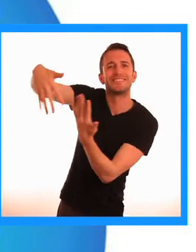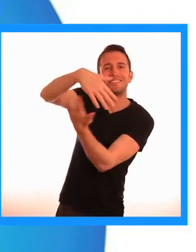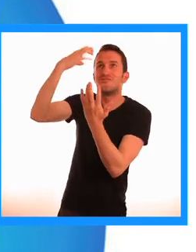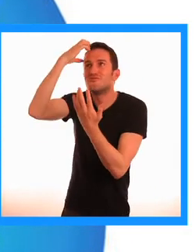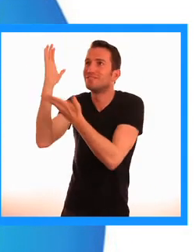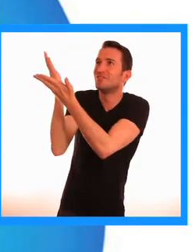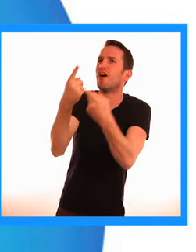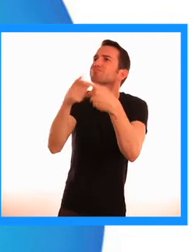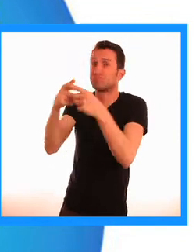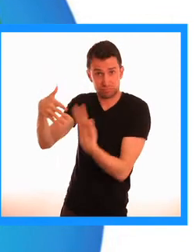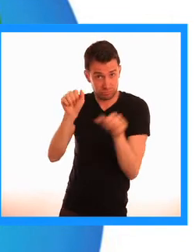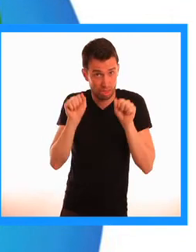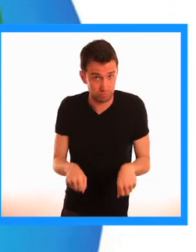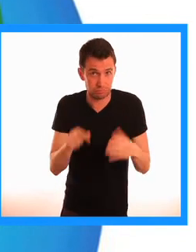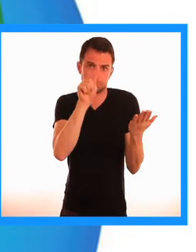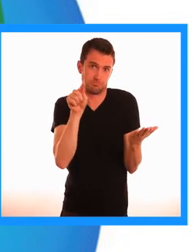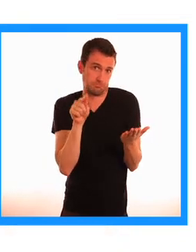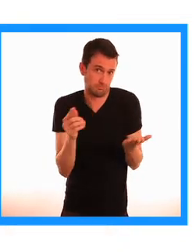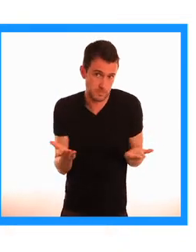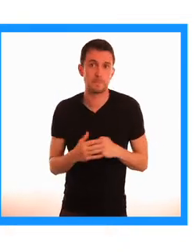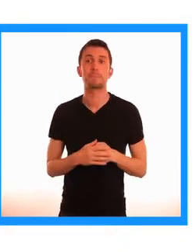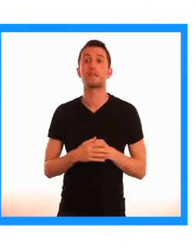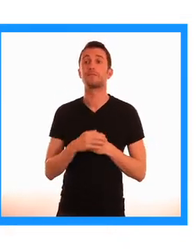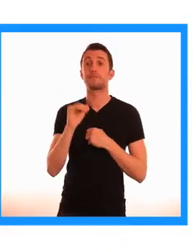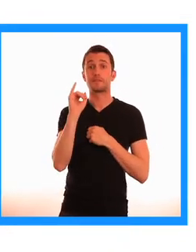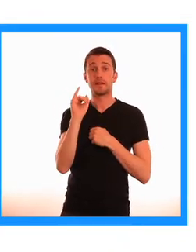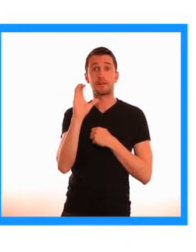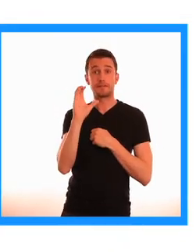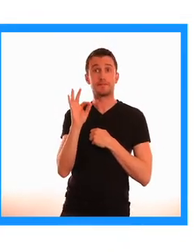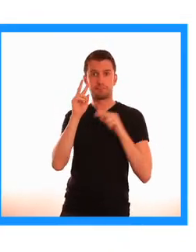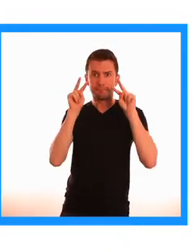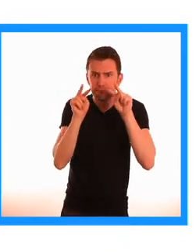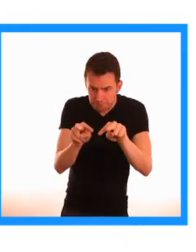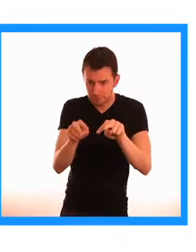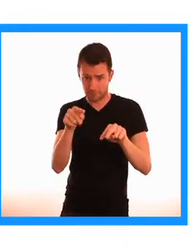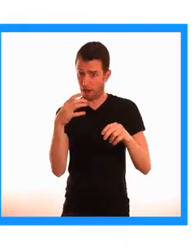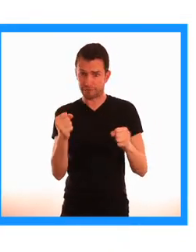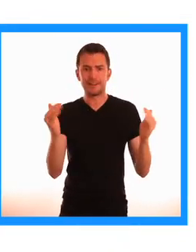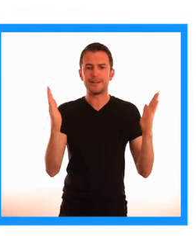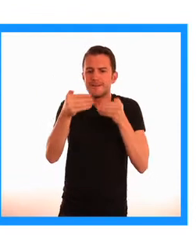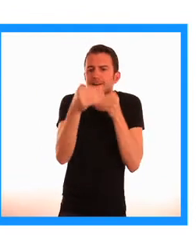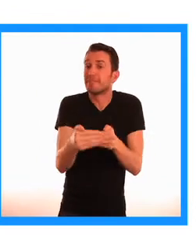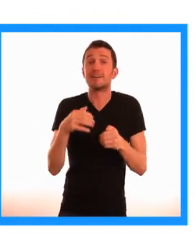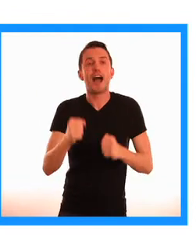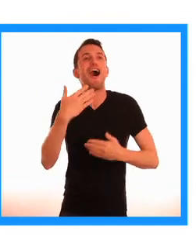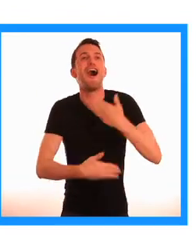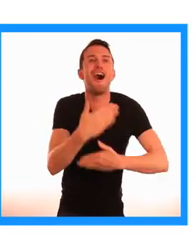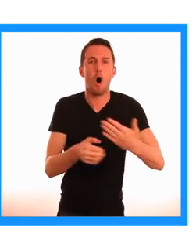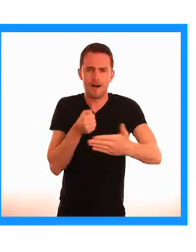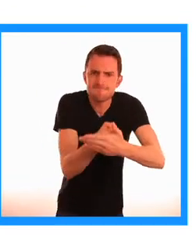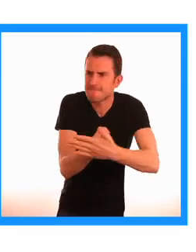on children's participation in their environment. It covers four main areas: body structures, body functions, limitations